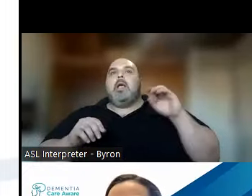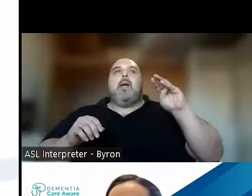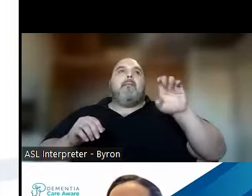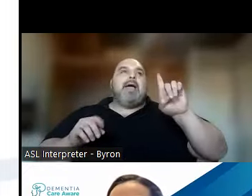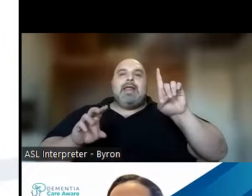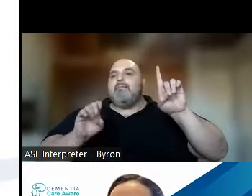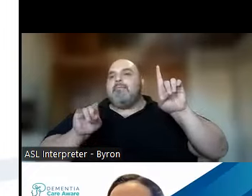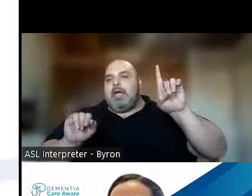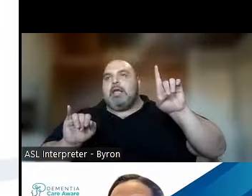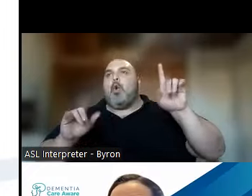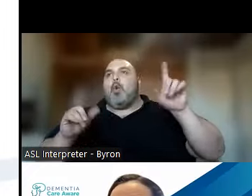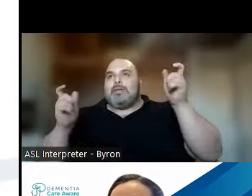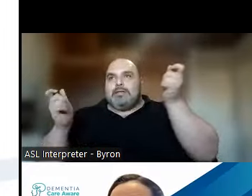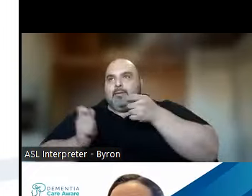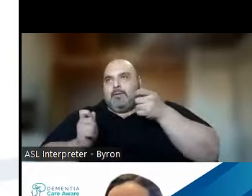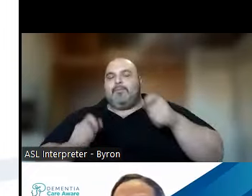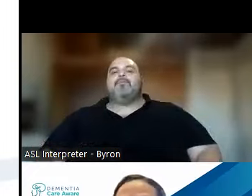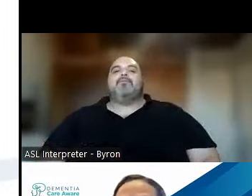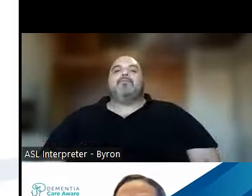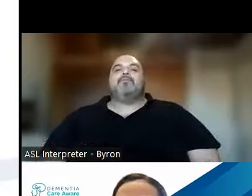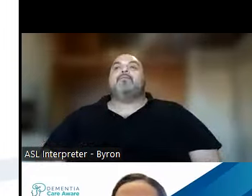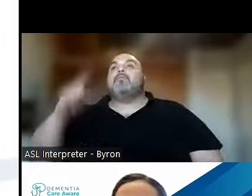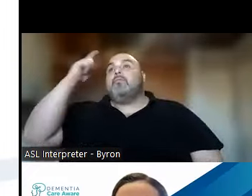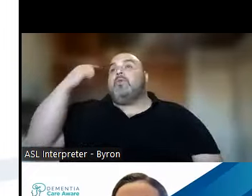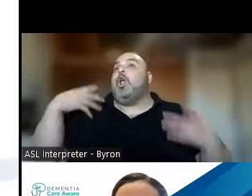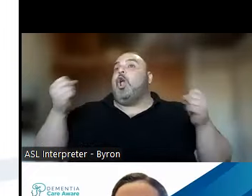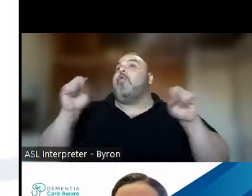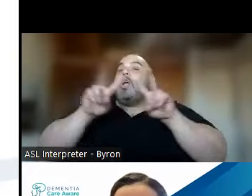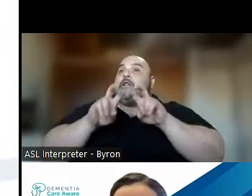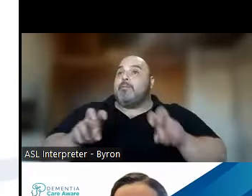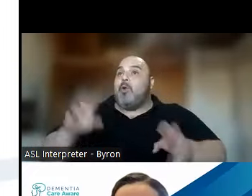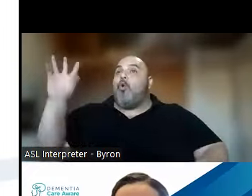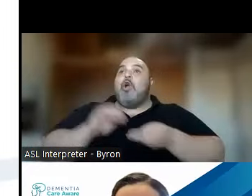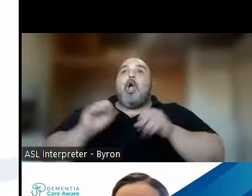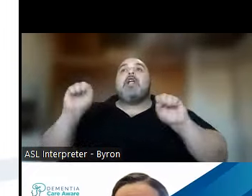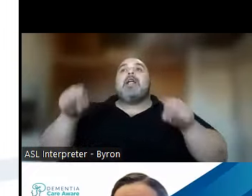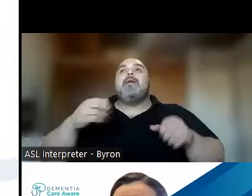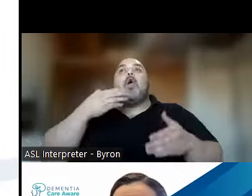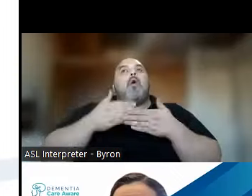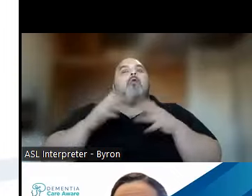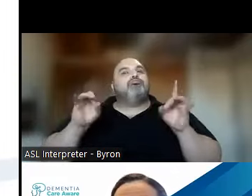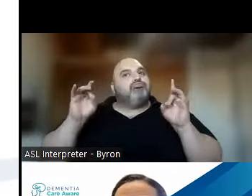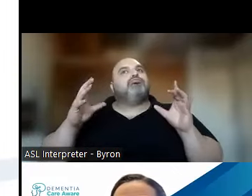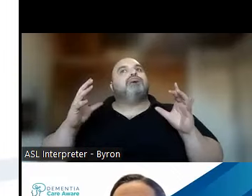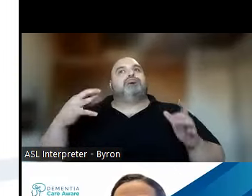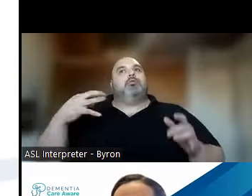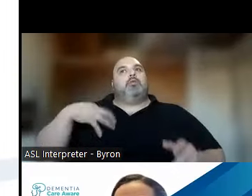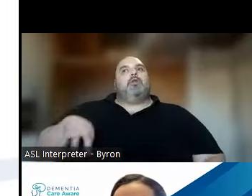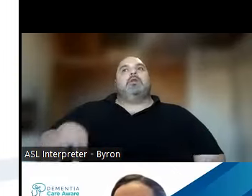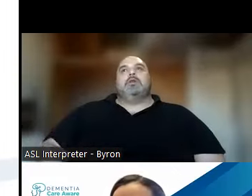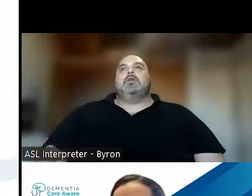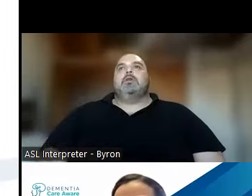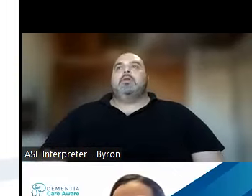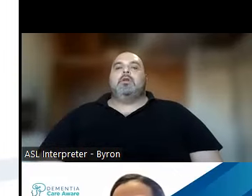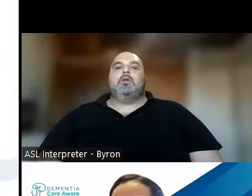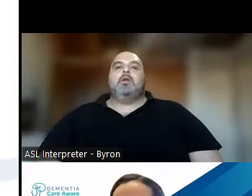think the cognitive health assessment and dementia care aware program overall could be a really tremendous resource. And we just